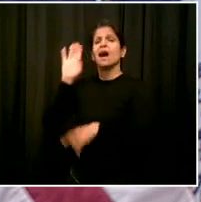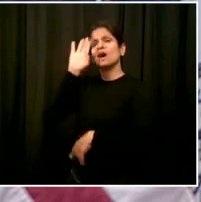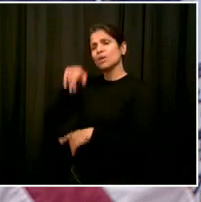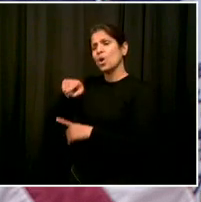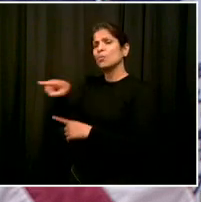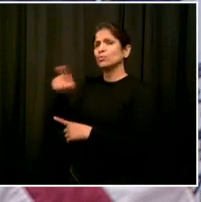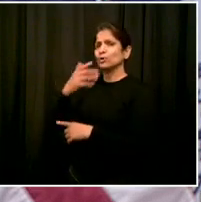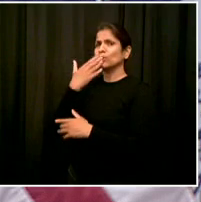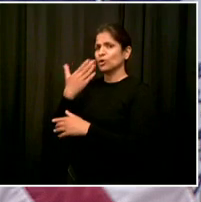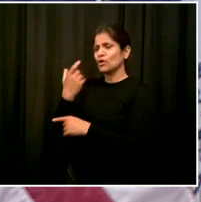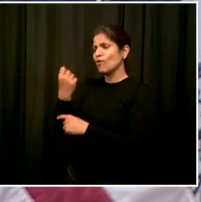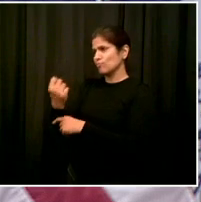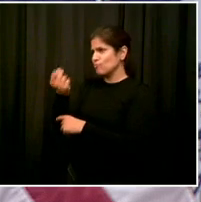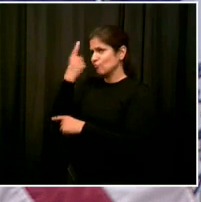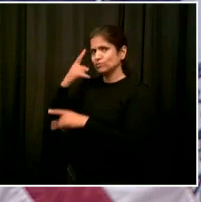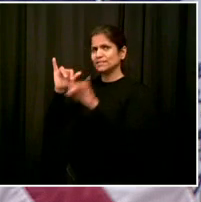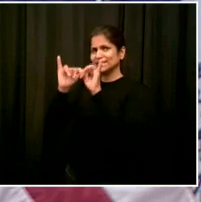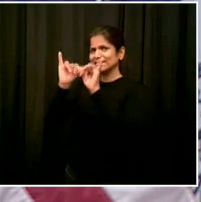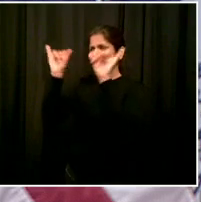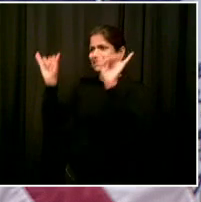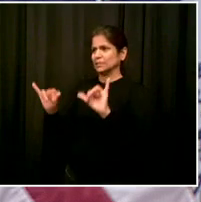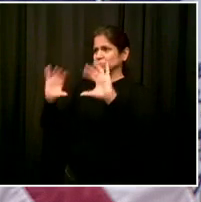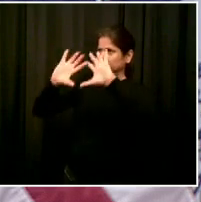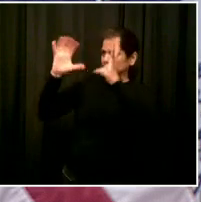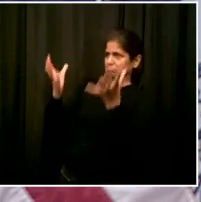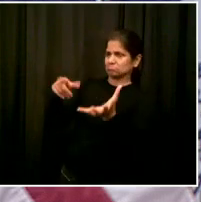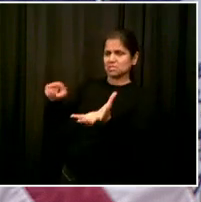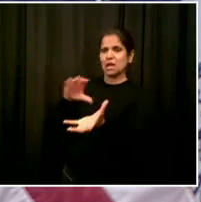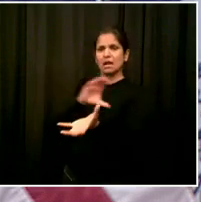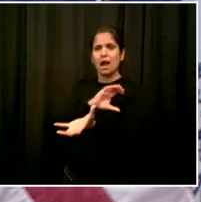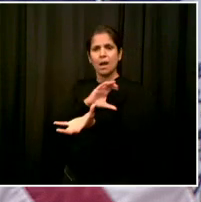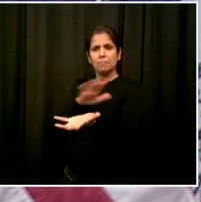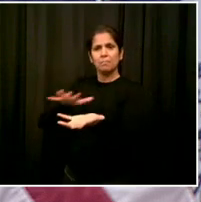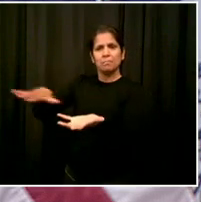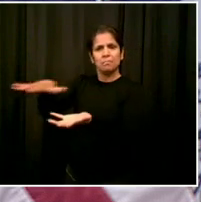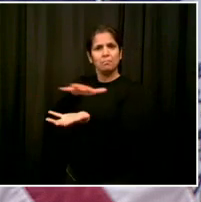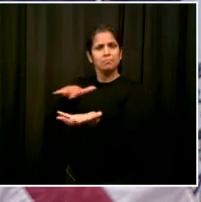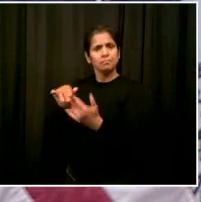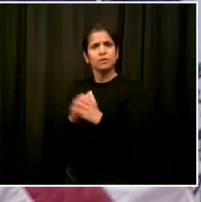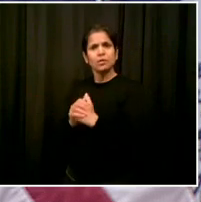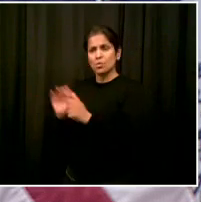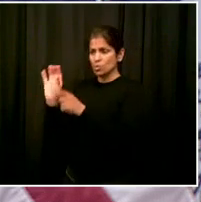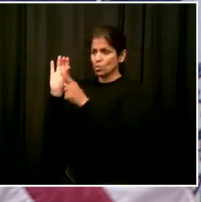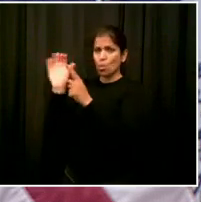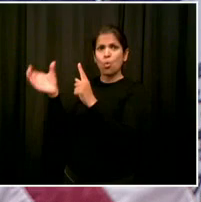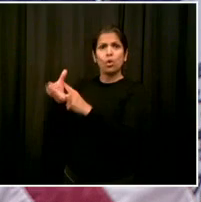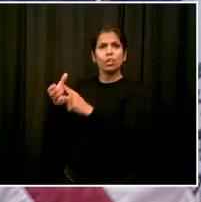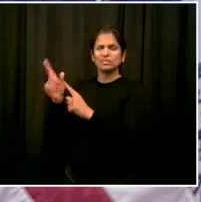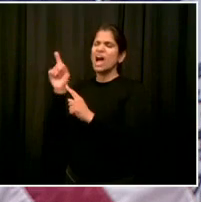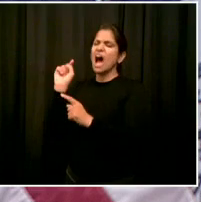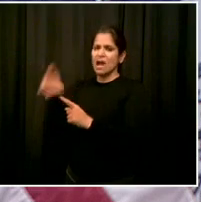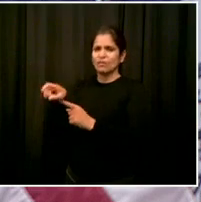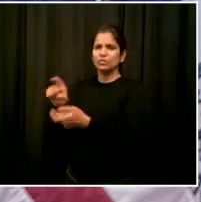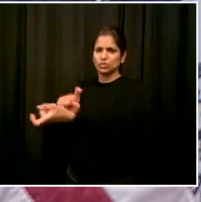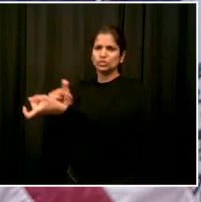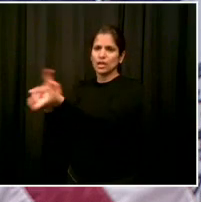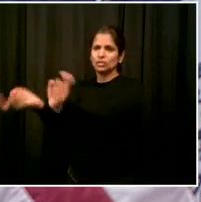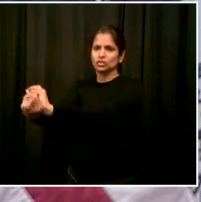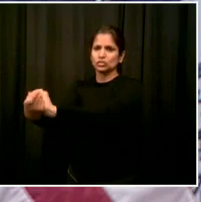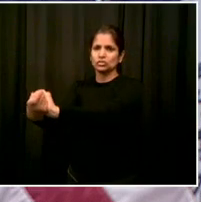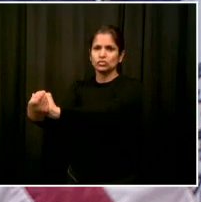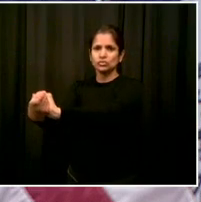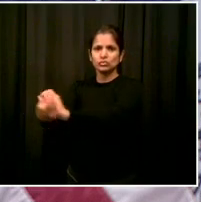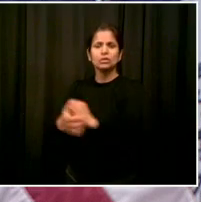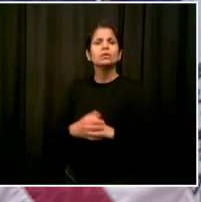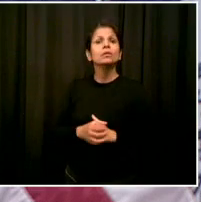Now, to be fair and to really appreciate how much has changed, I'm not even going to